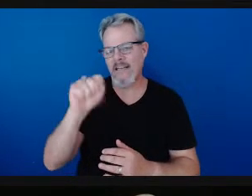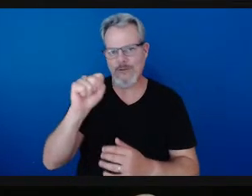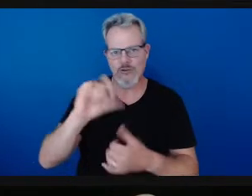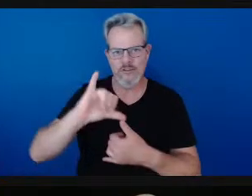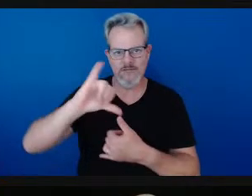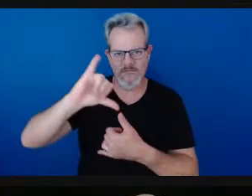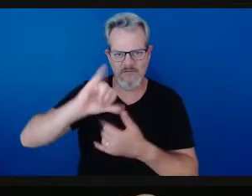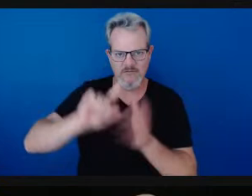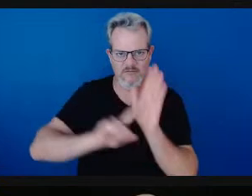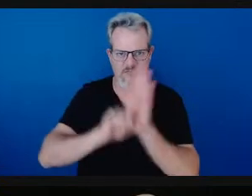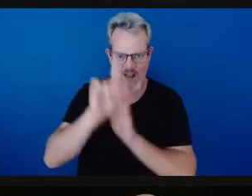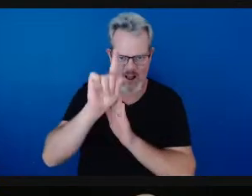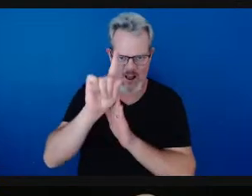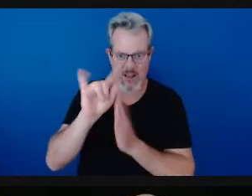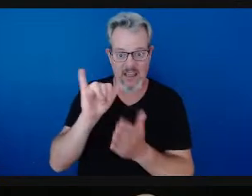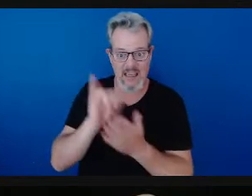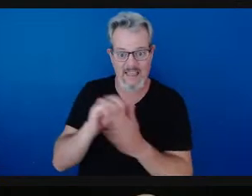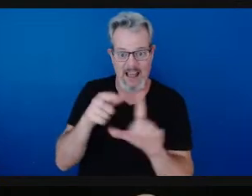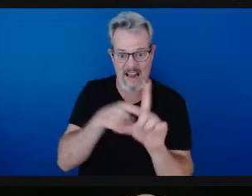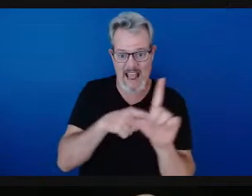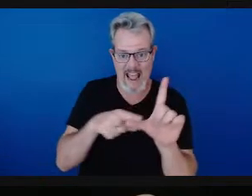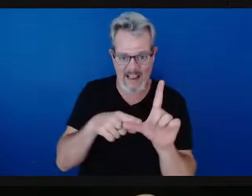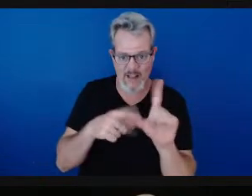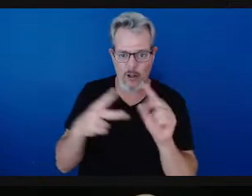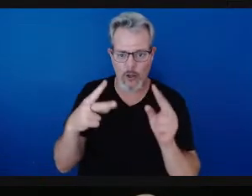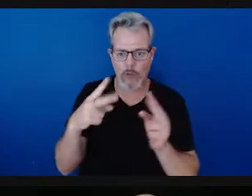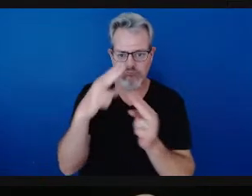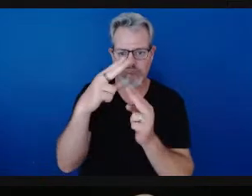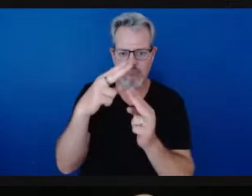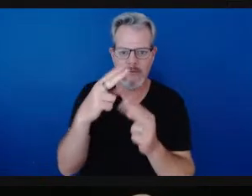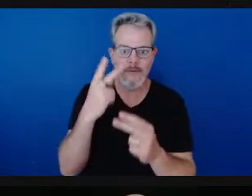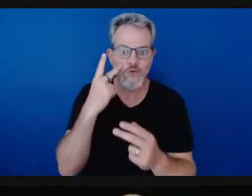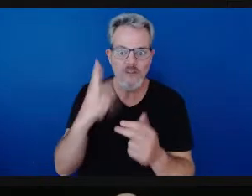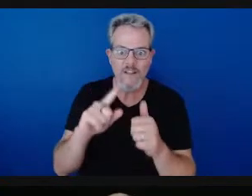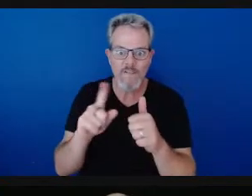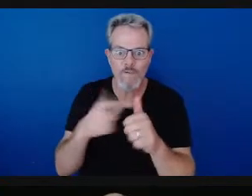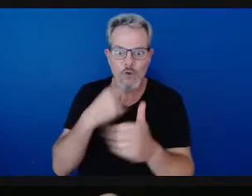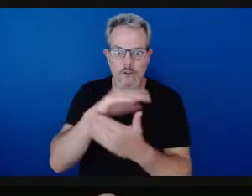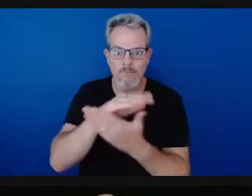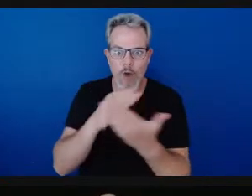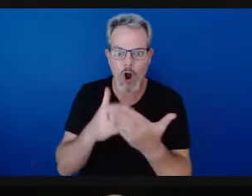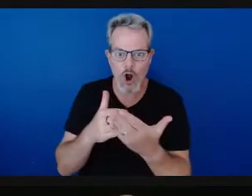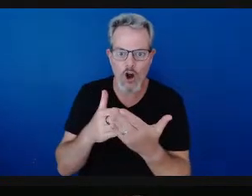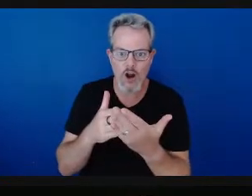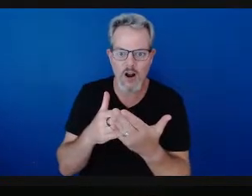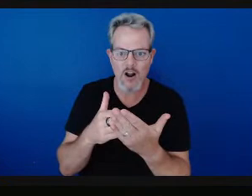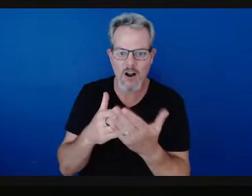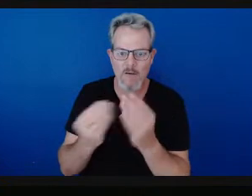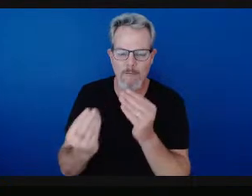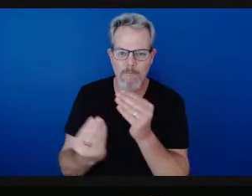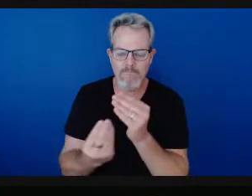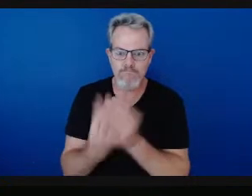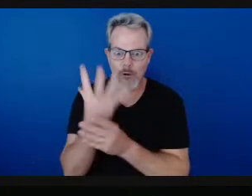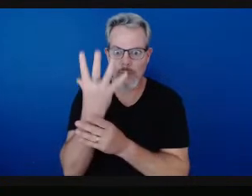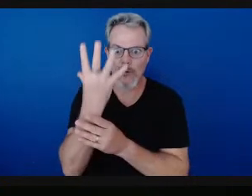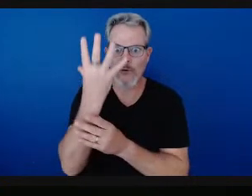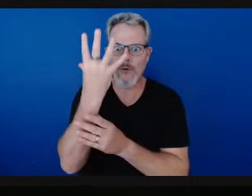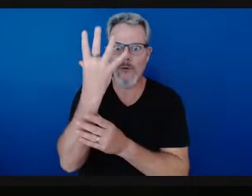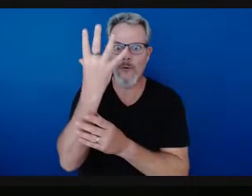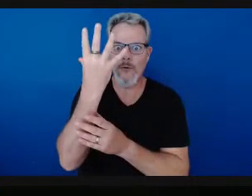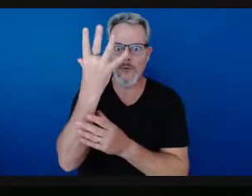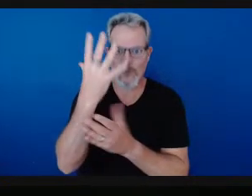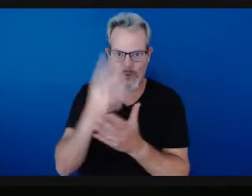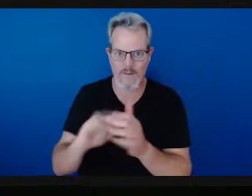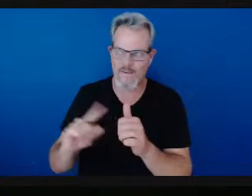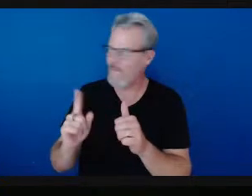And this angle, I believe, will get cut off fairly quickly, but you see this first phase of it bursting through in that initial fountain, and the